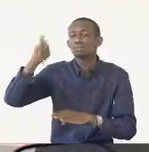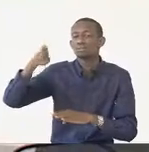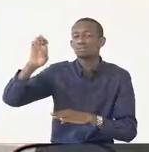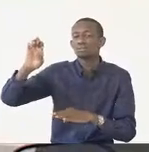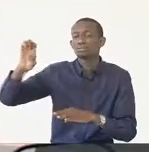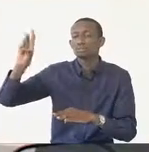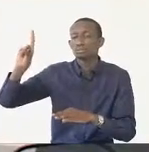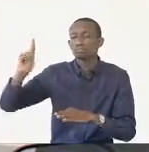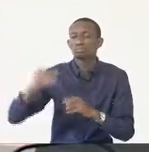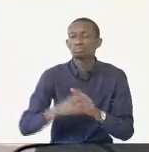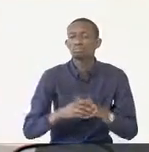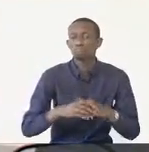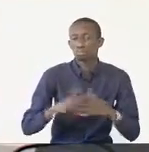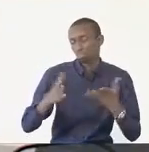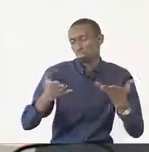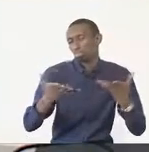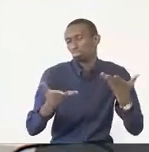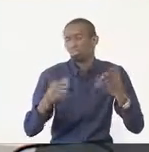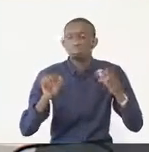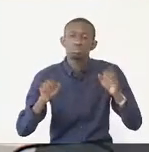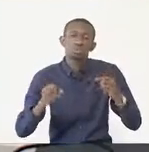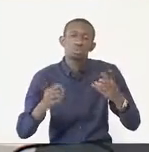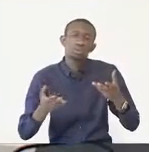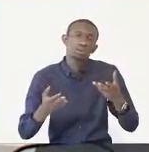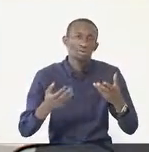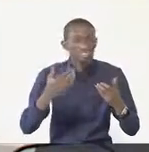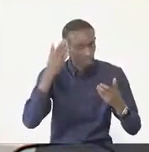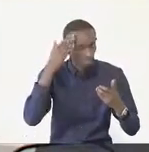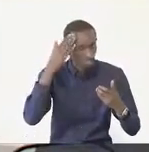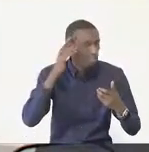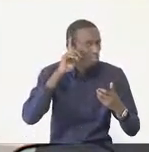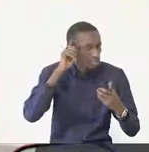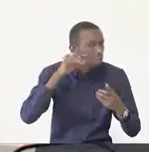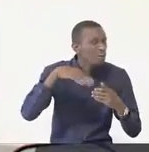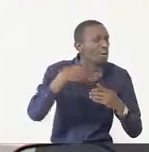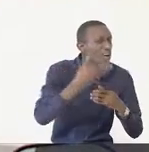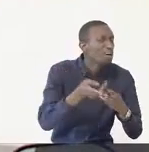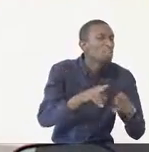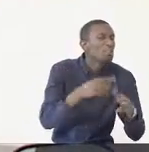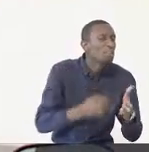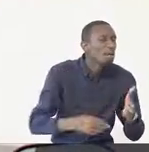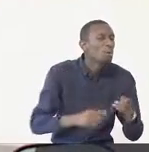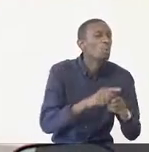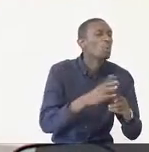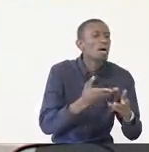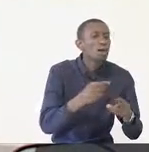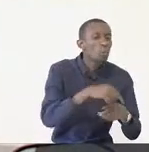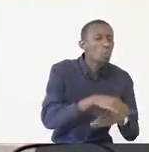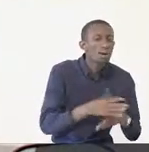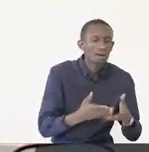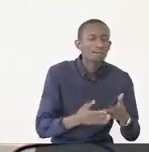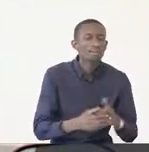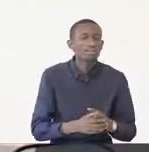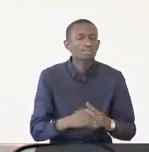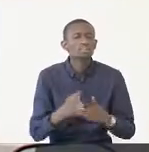can analyze what kind of a particle that was being hit, that is inside the box. You